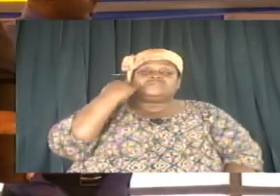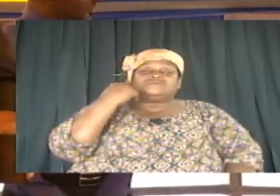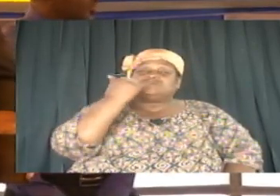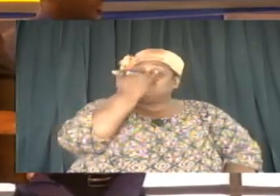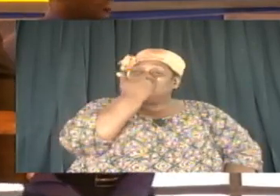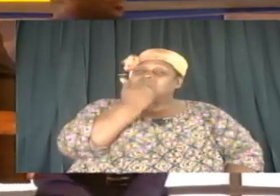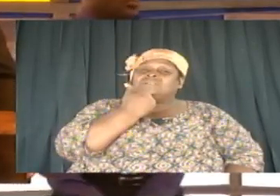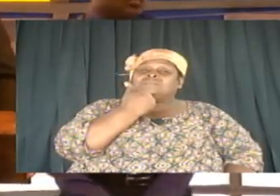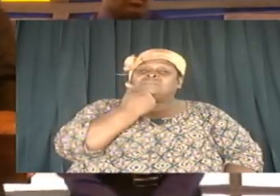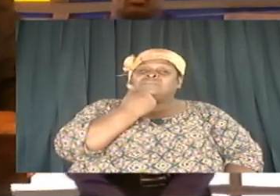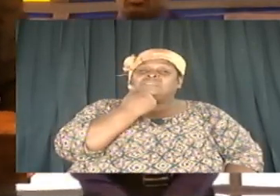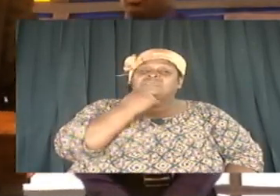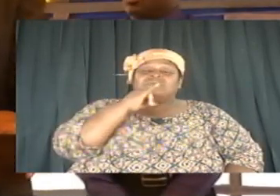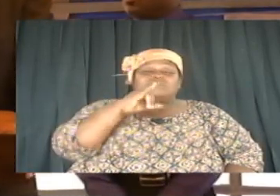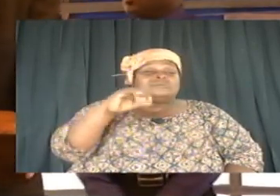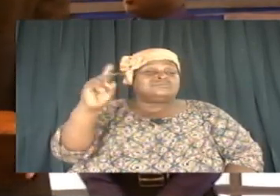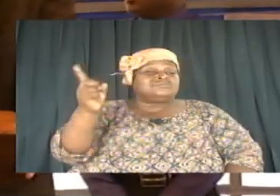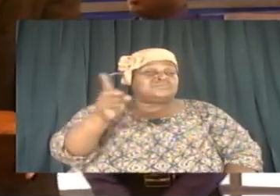yes, is where we